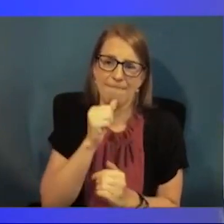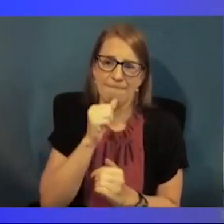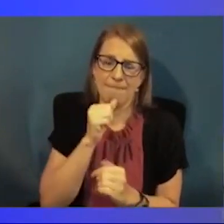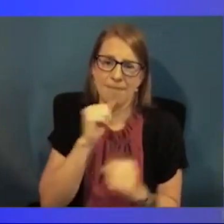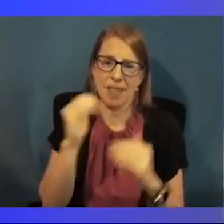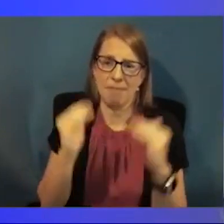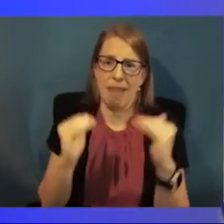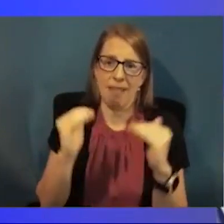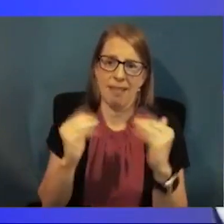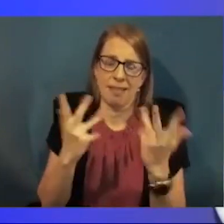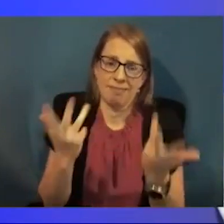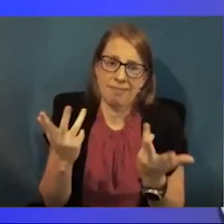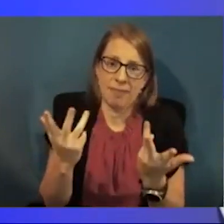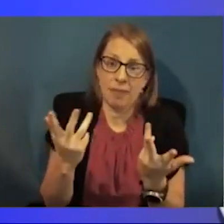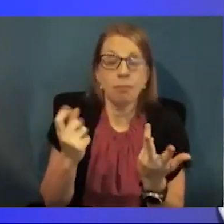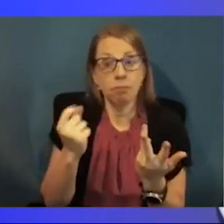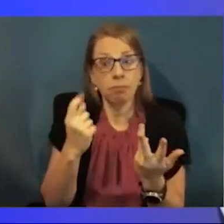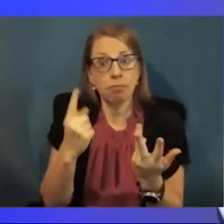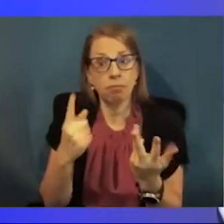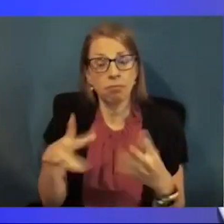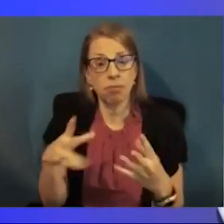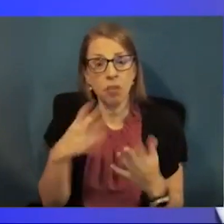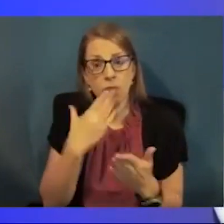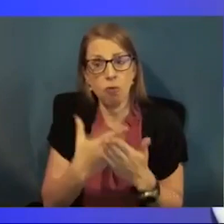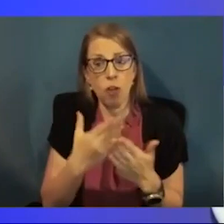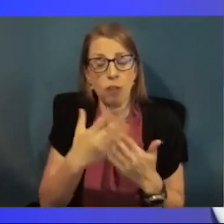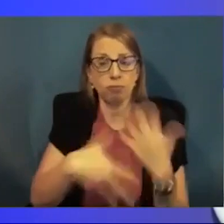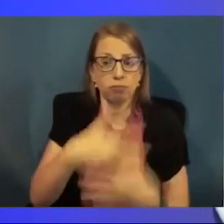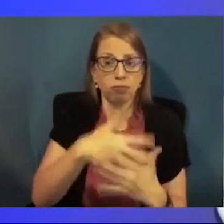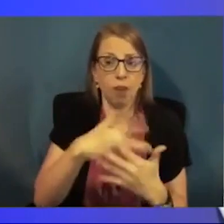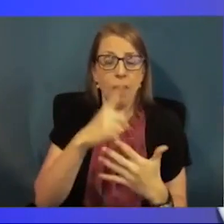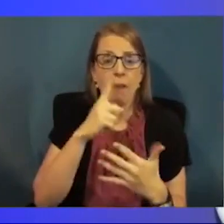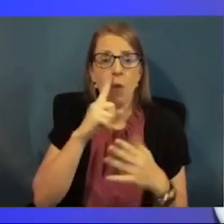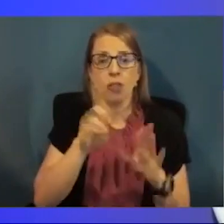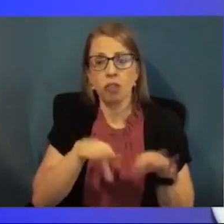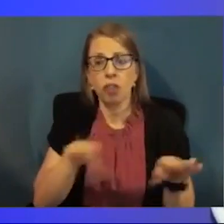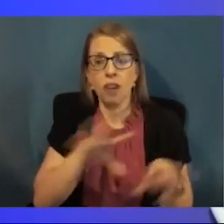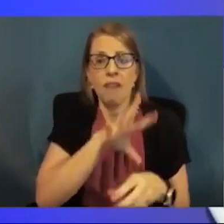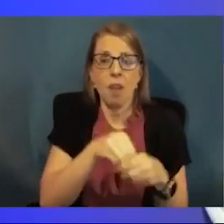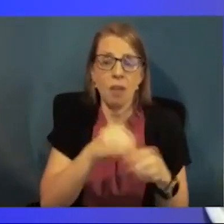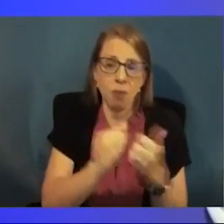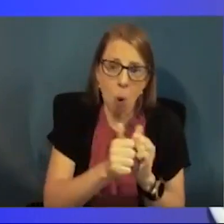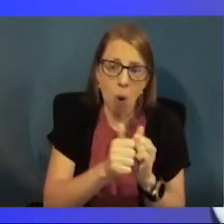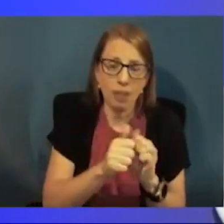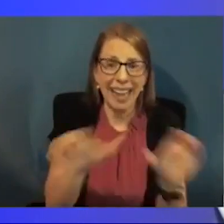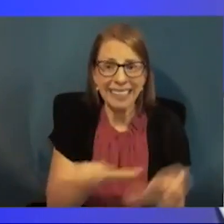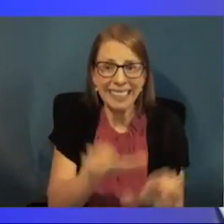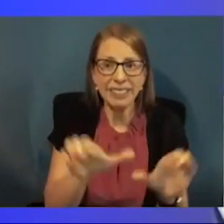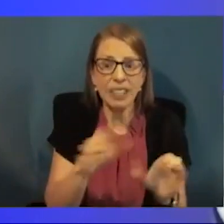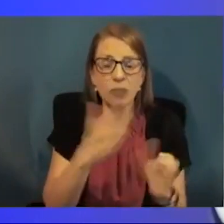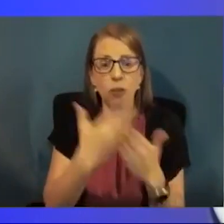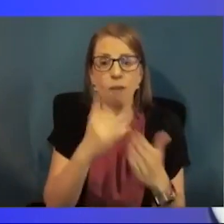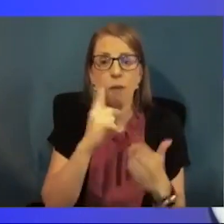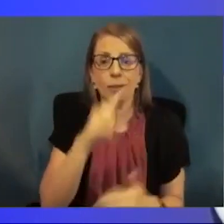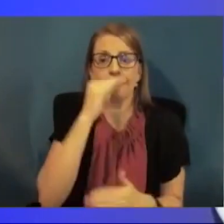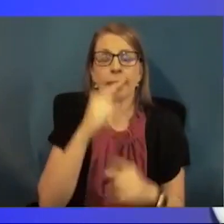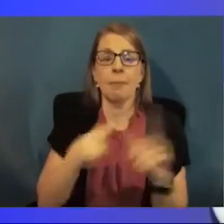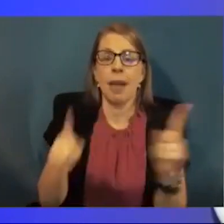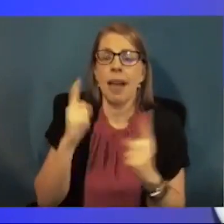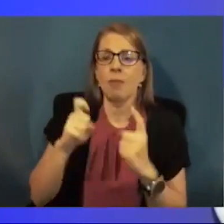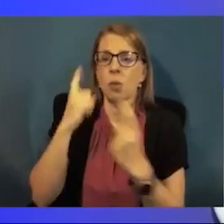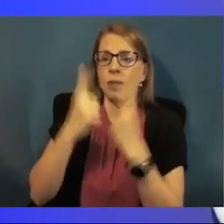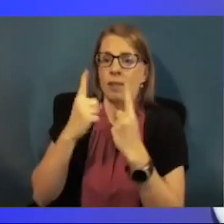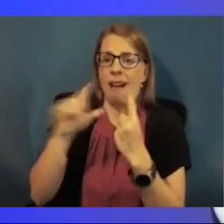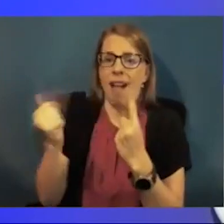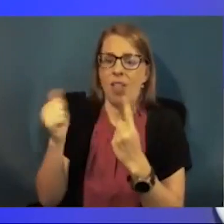activity and exercise for children and socialization doing those things. So I think that's important to consider. But you have to consider those other details about who else is in